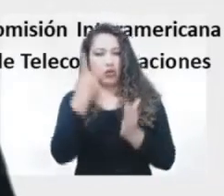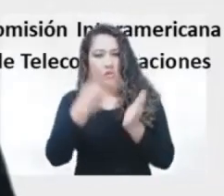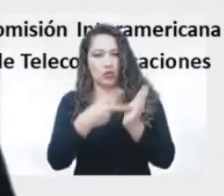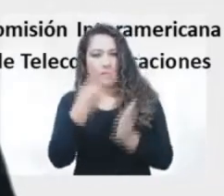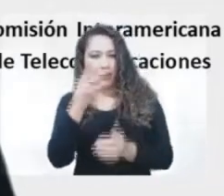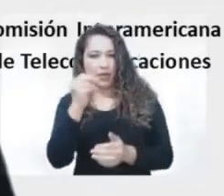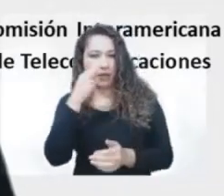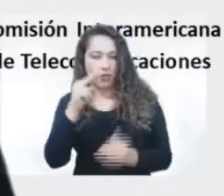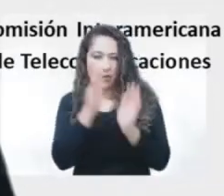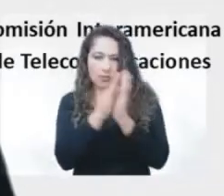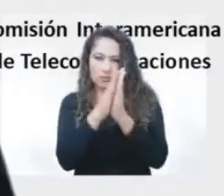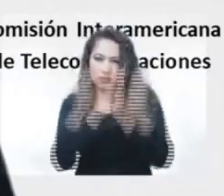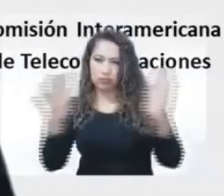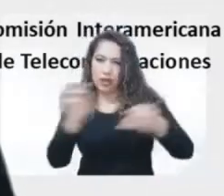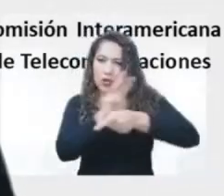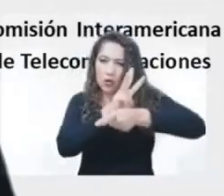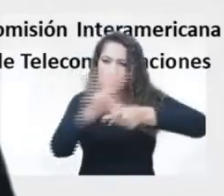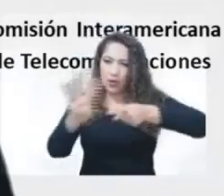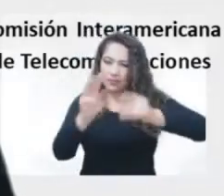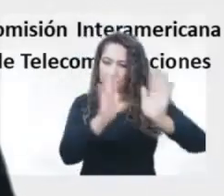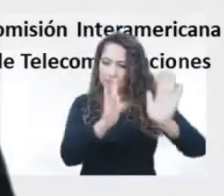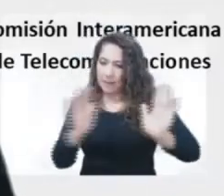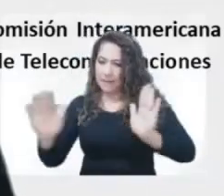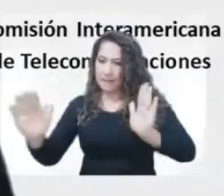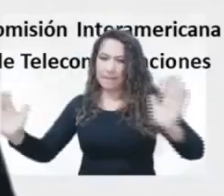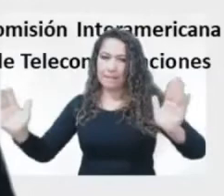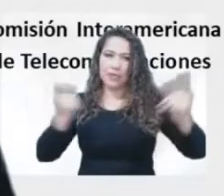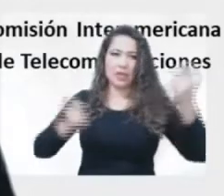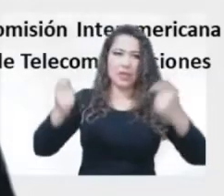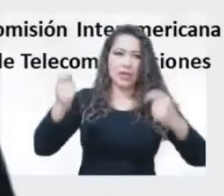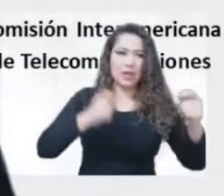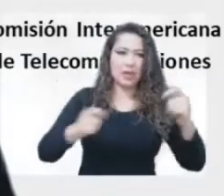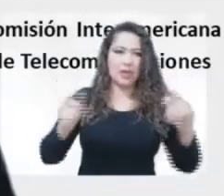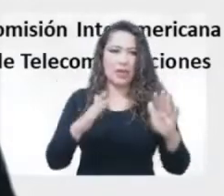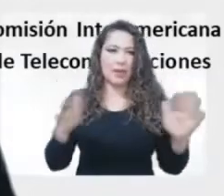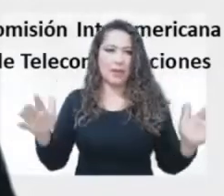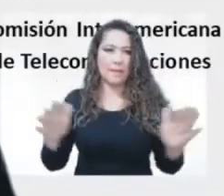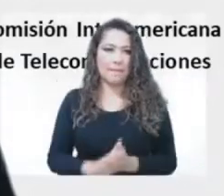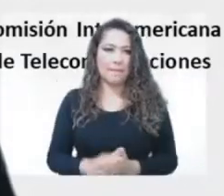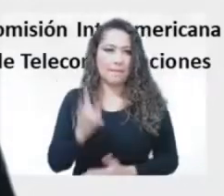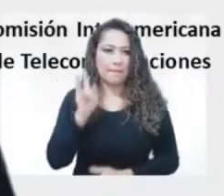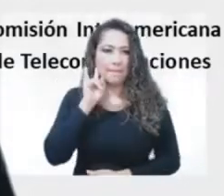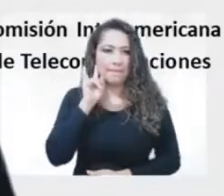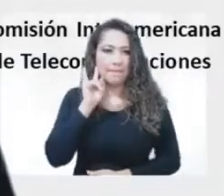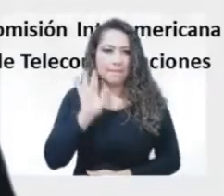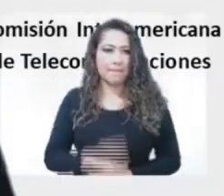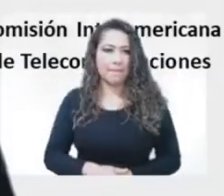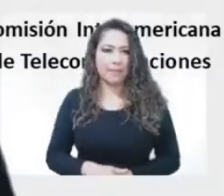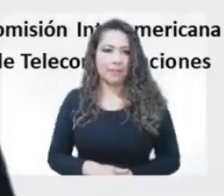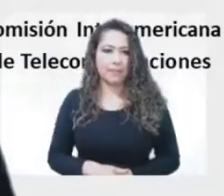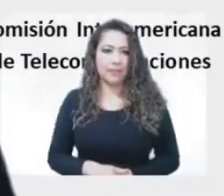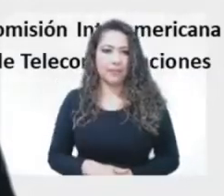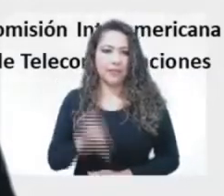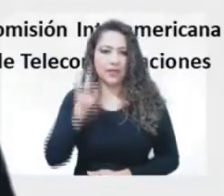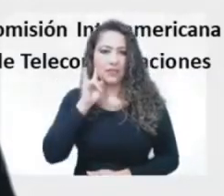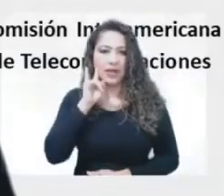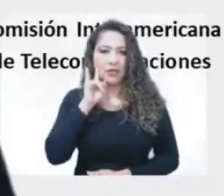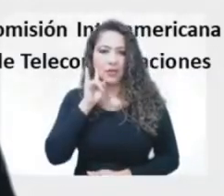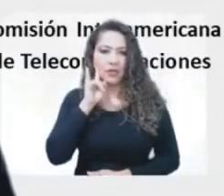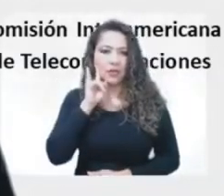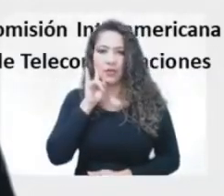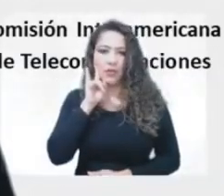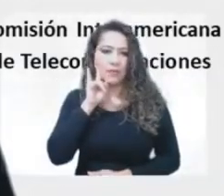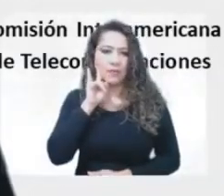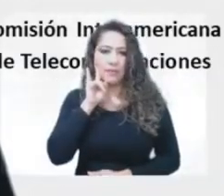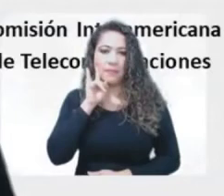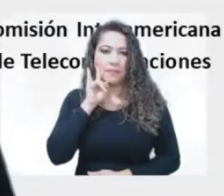web pages that have been linked to E-Trade have been increased by 400%. And all